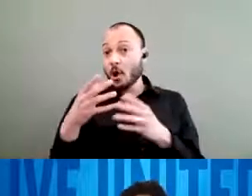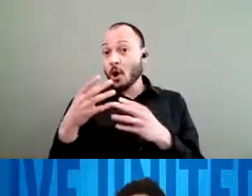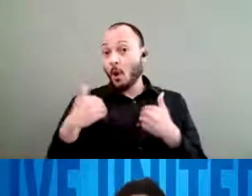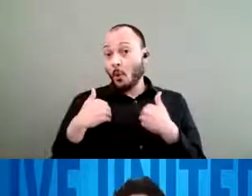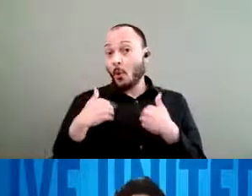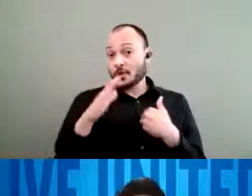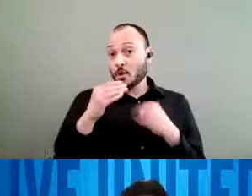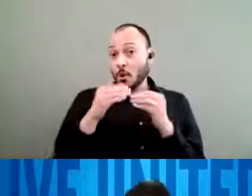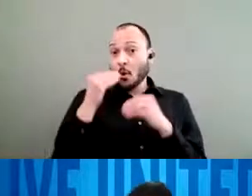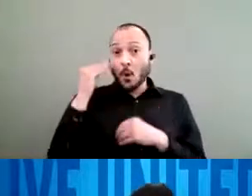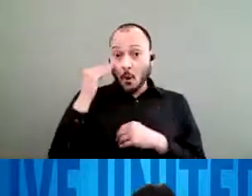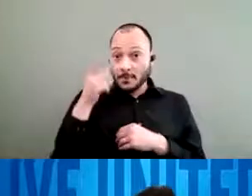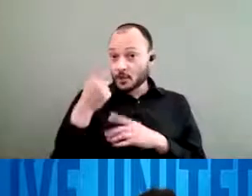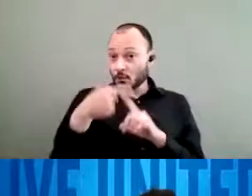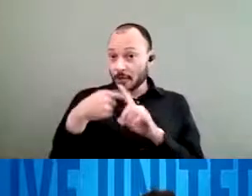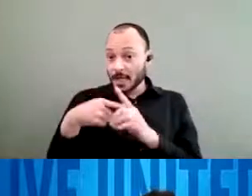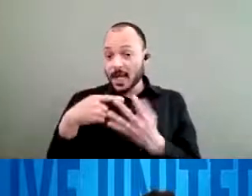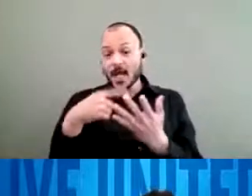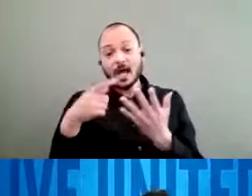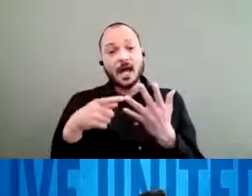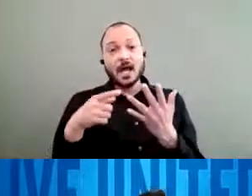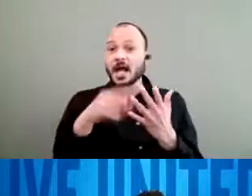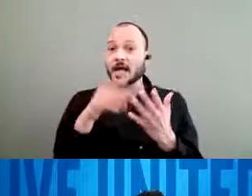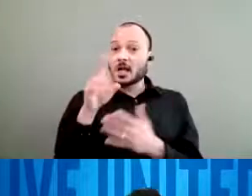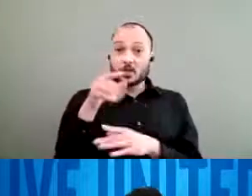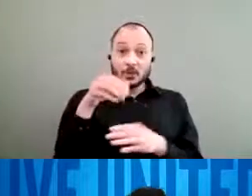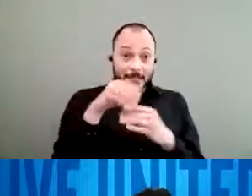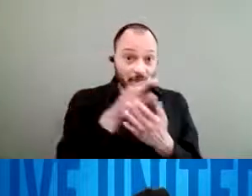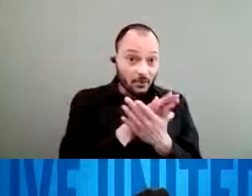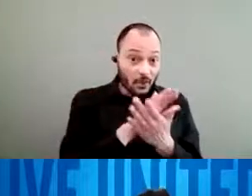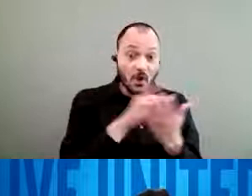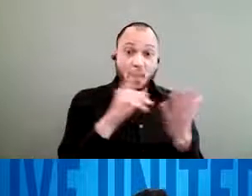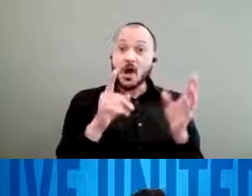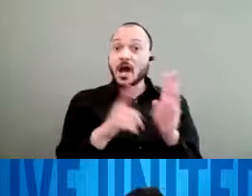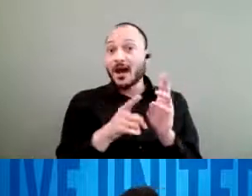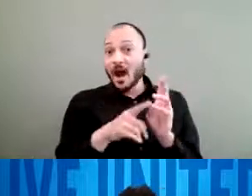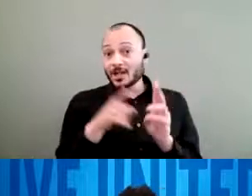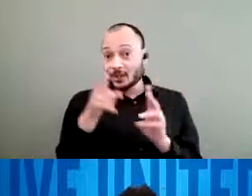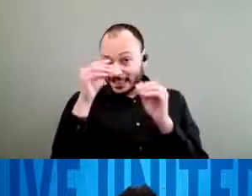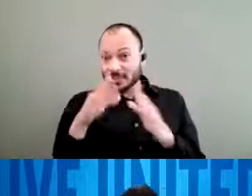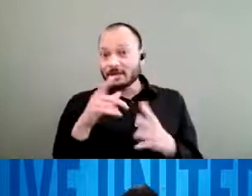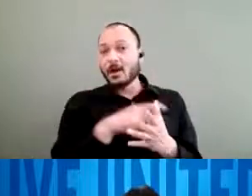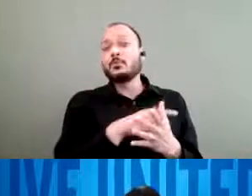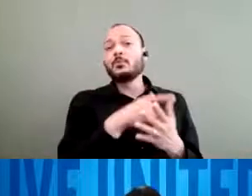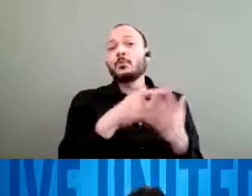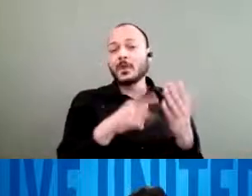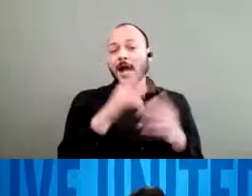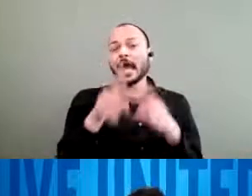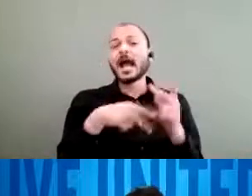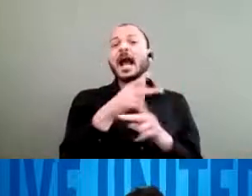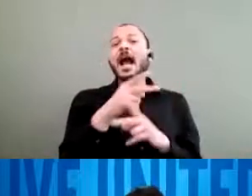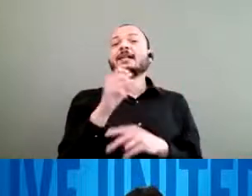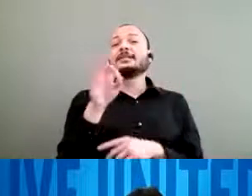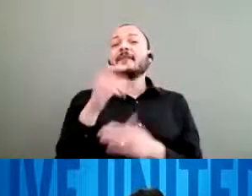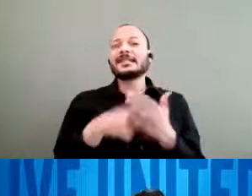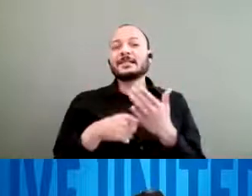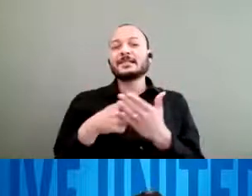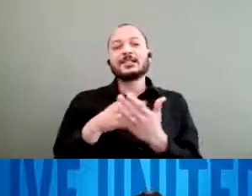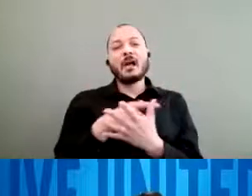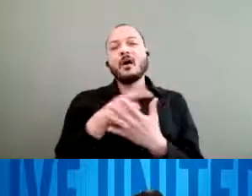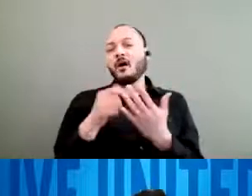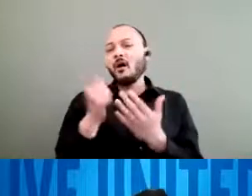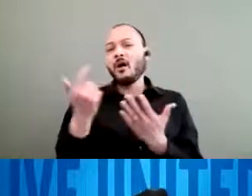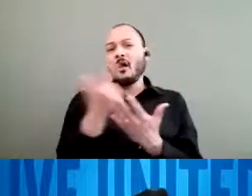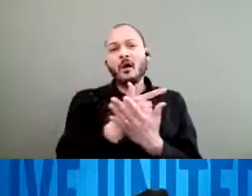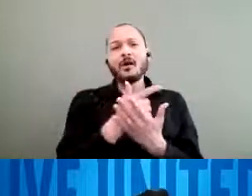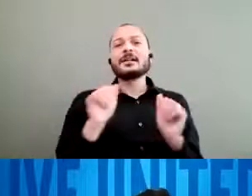Are you in school or are you a teacher? You know, these kinds of expenses, you know, these are all things that can